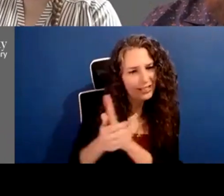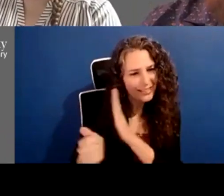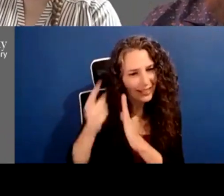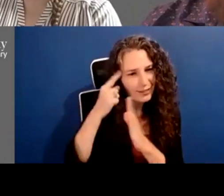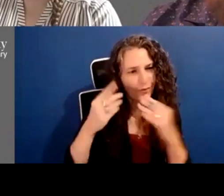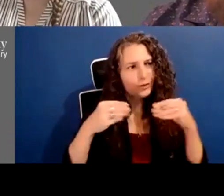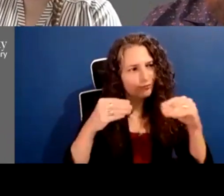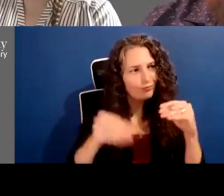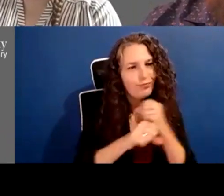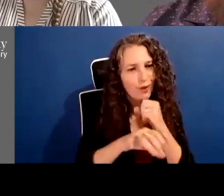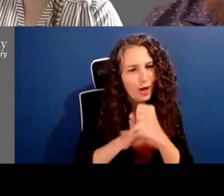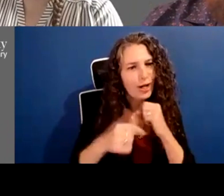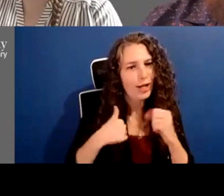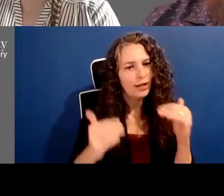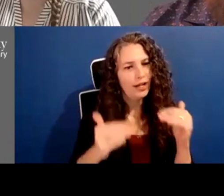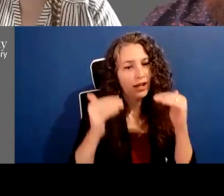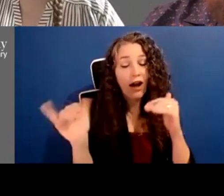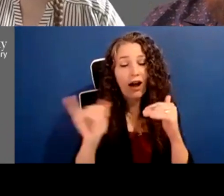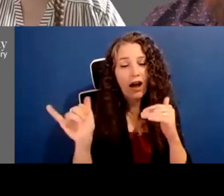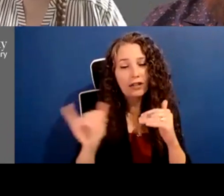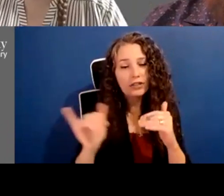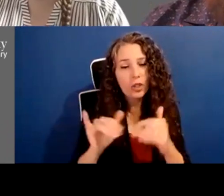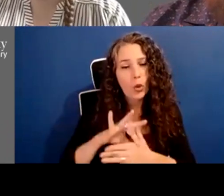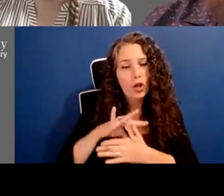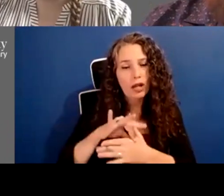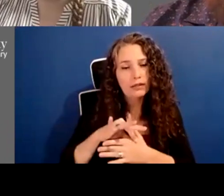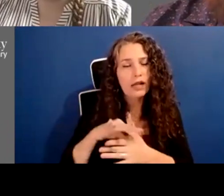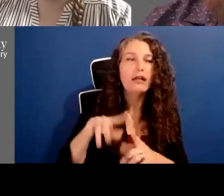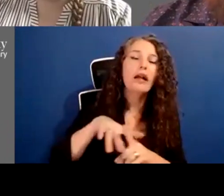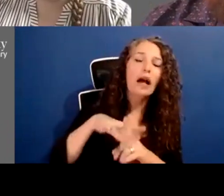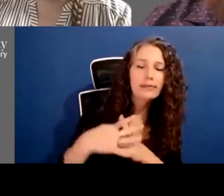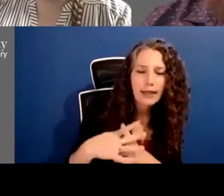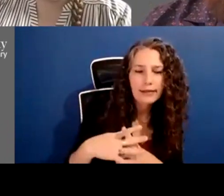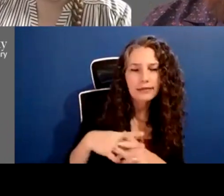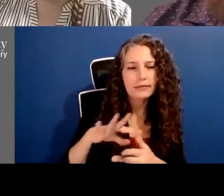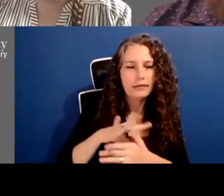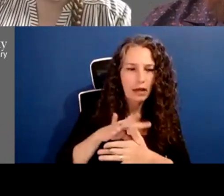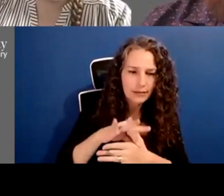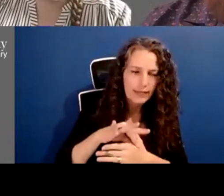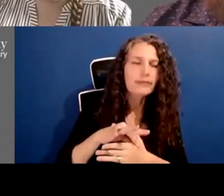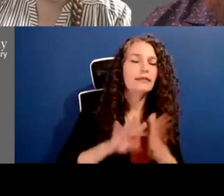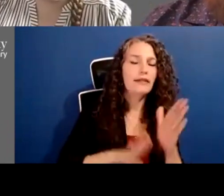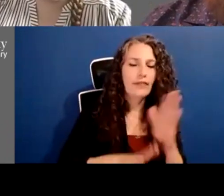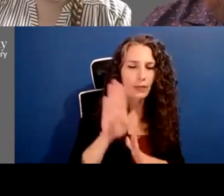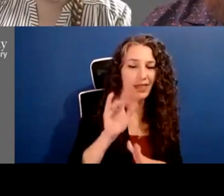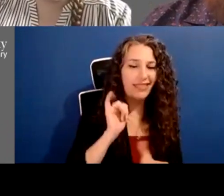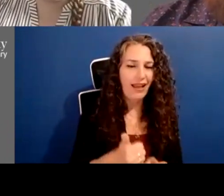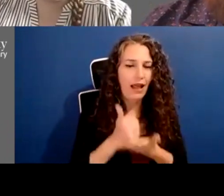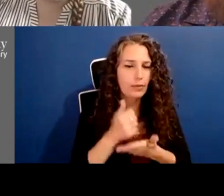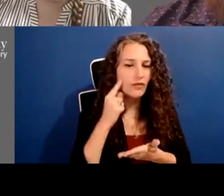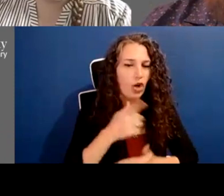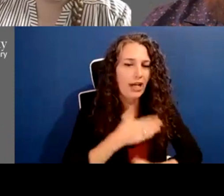stuff. And then also like content development, which I found is really helpful in entertainment for,